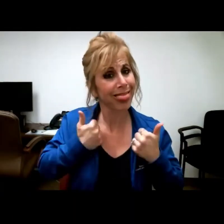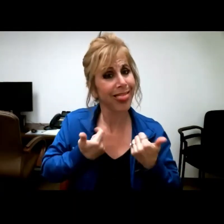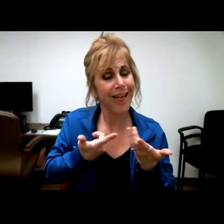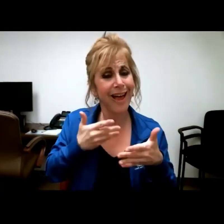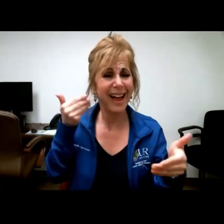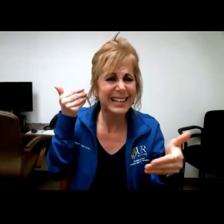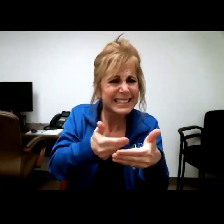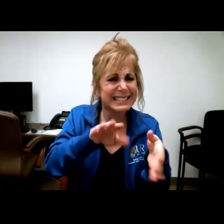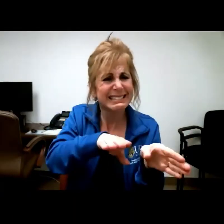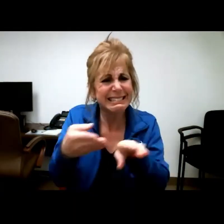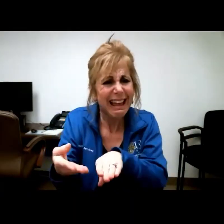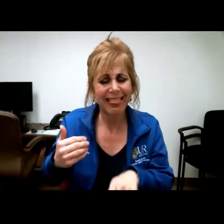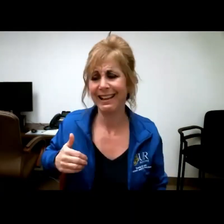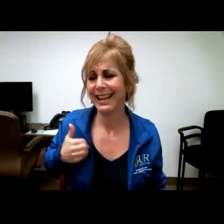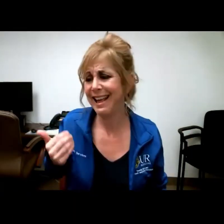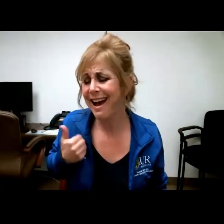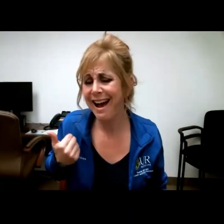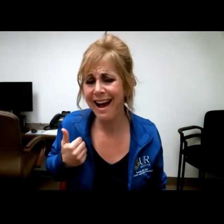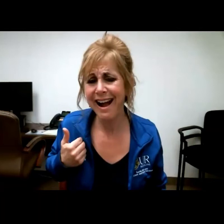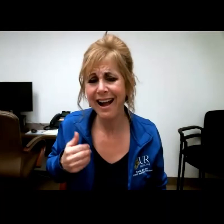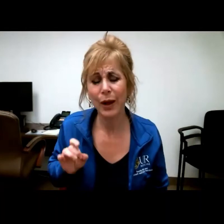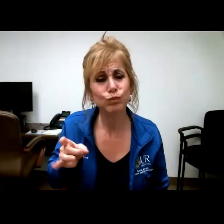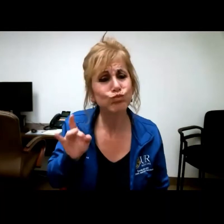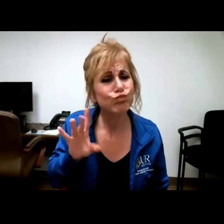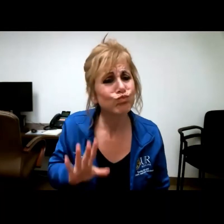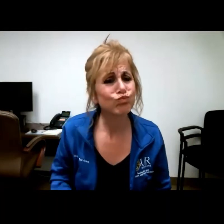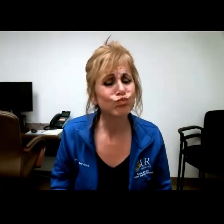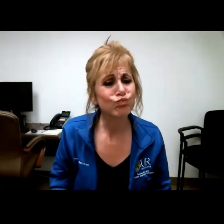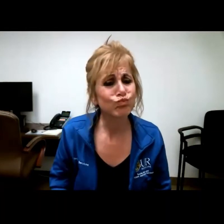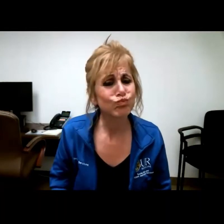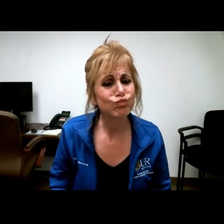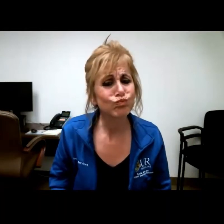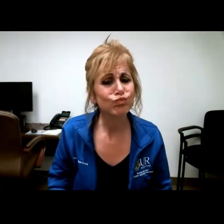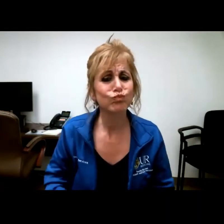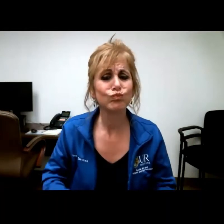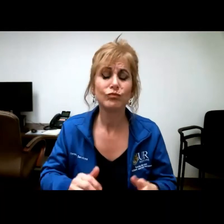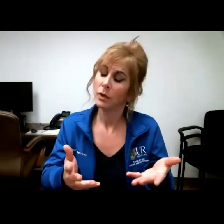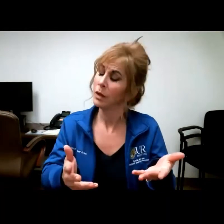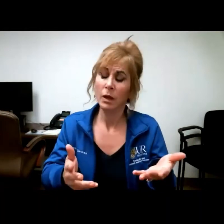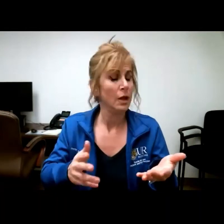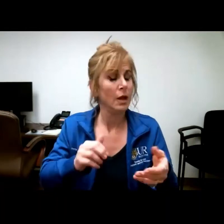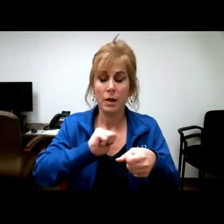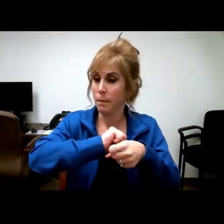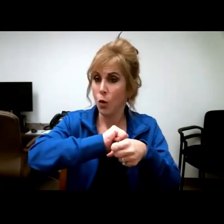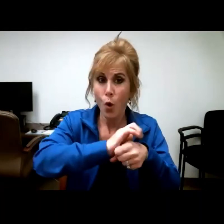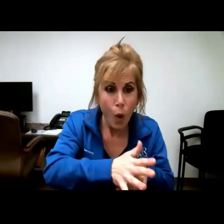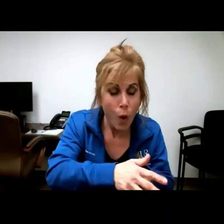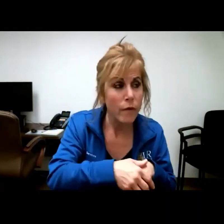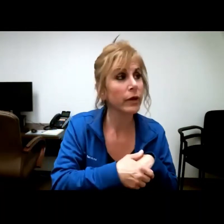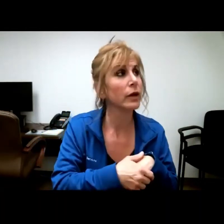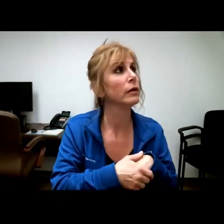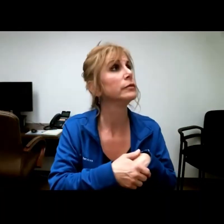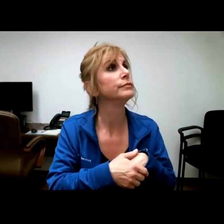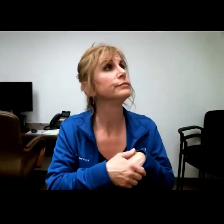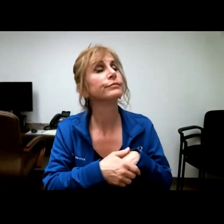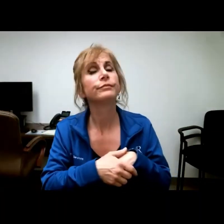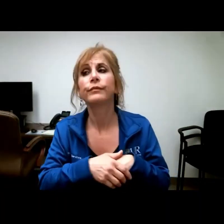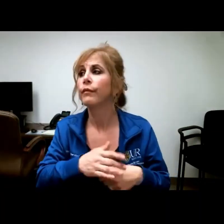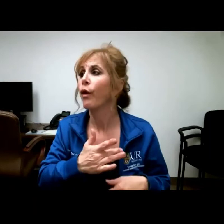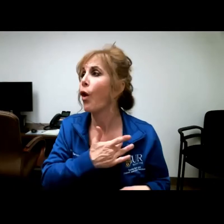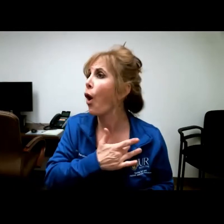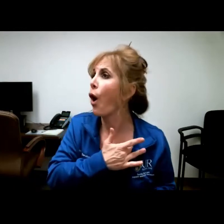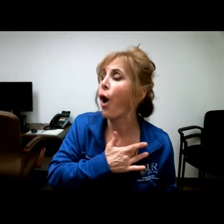behind the deplorable higher rates of COVID infections and mortality for Black people. It's behind higher rates of heart